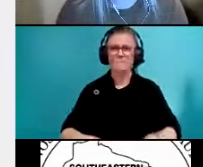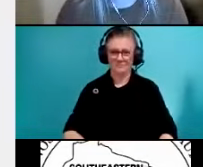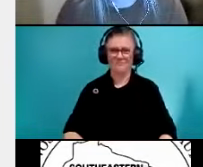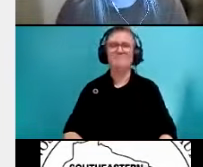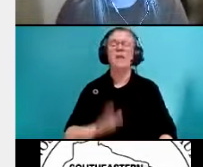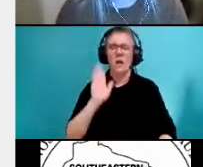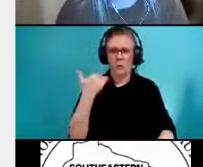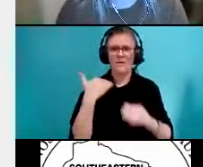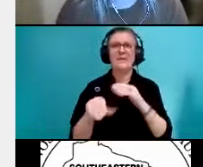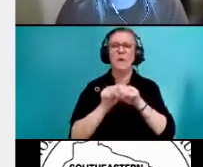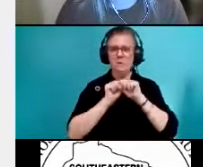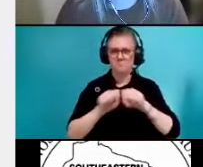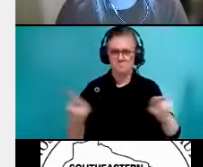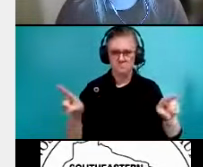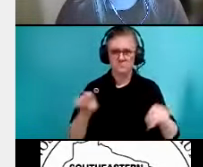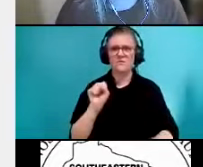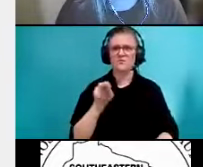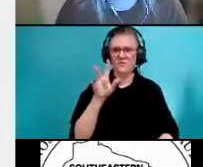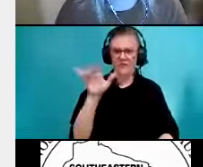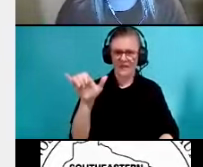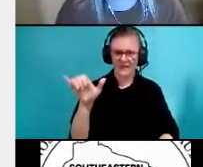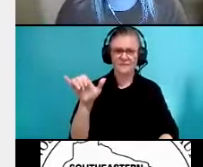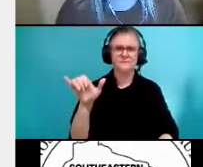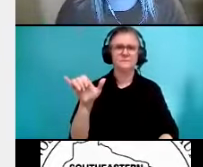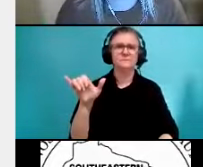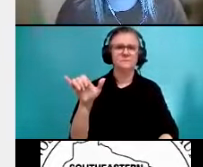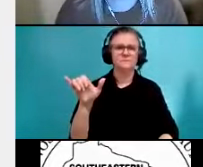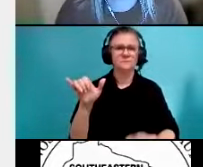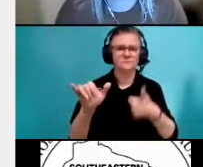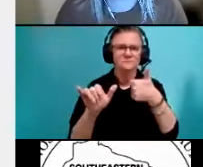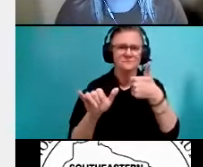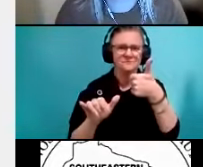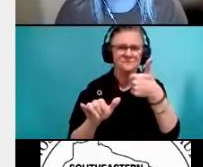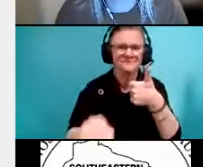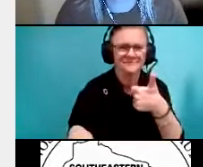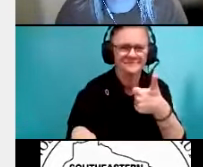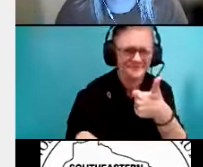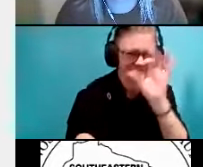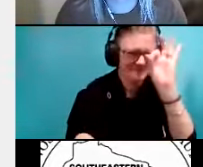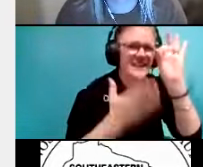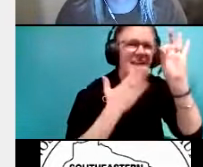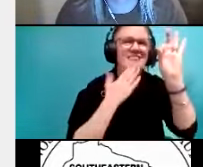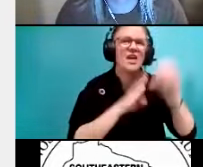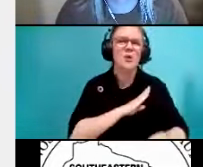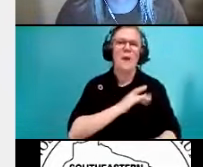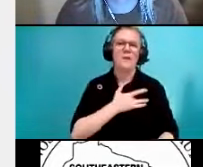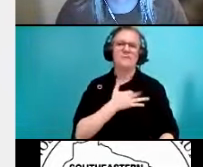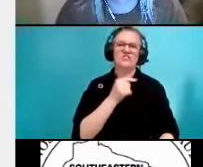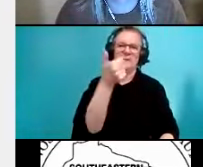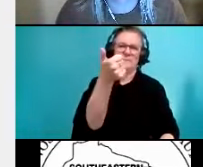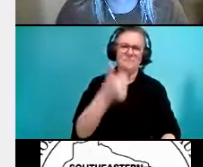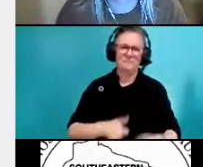receive an email from us. And so provide as much comments, as much feedback as you can on these